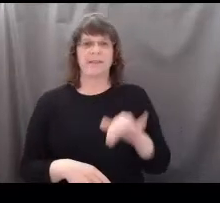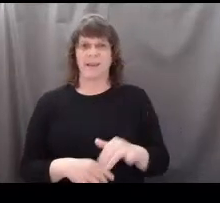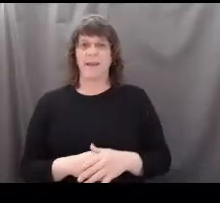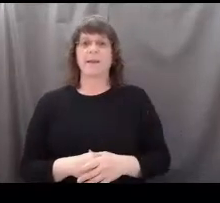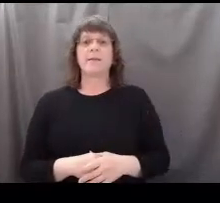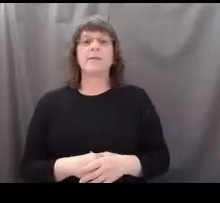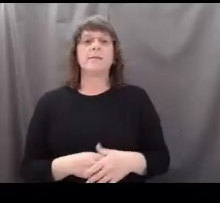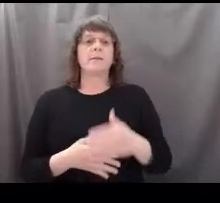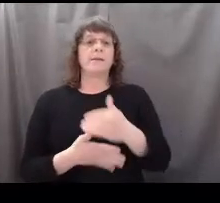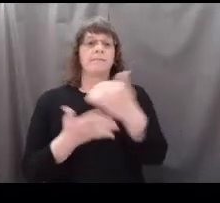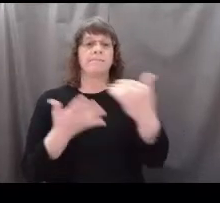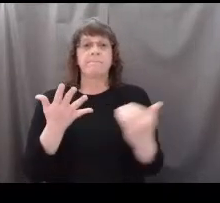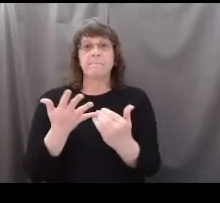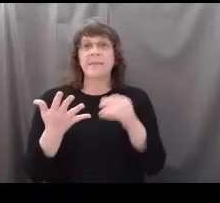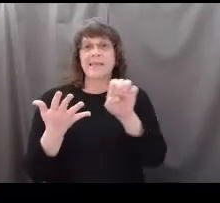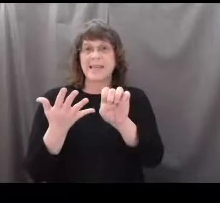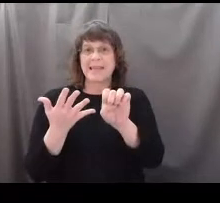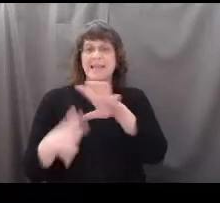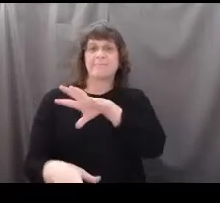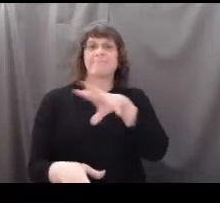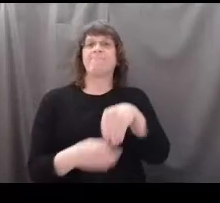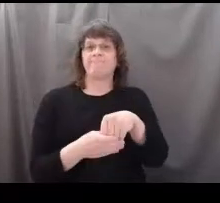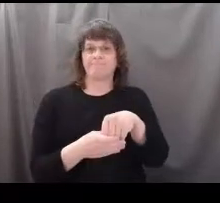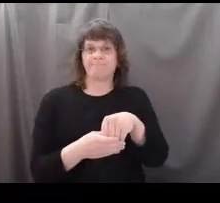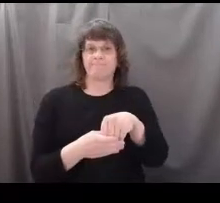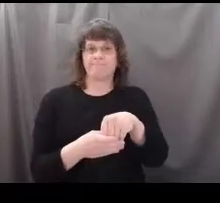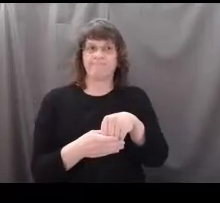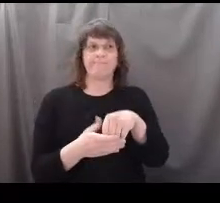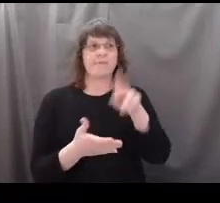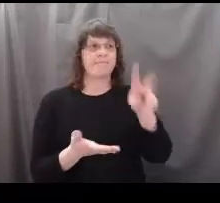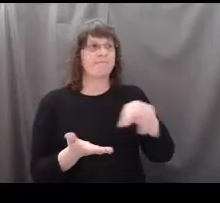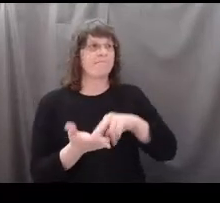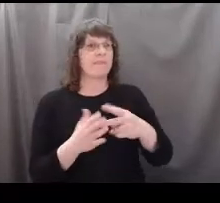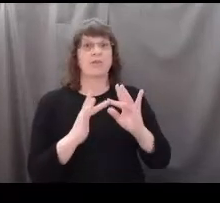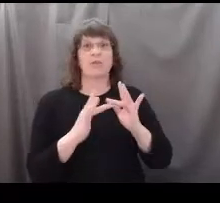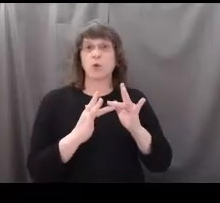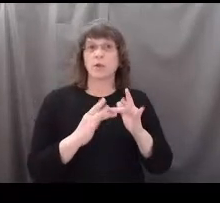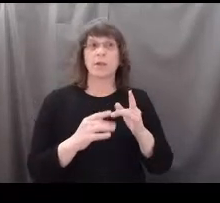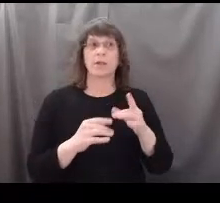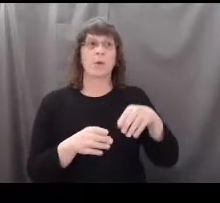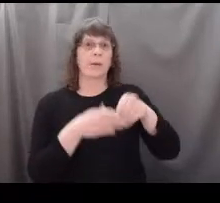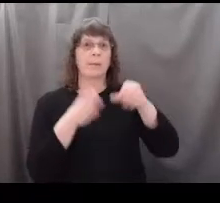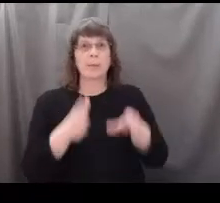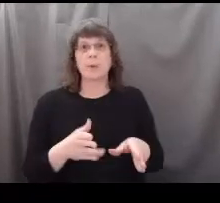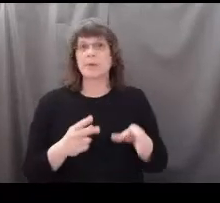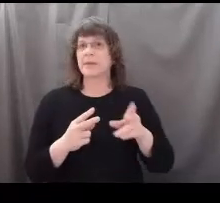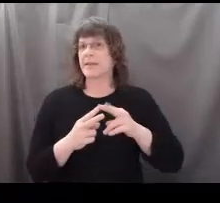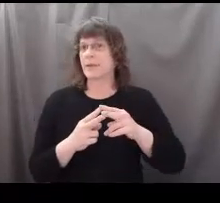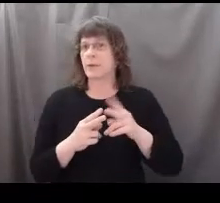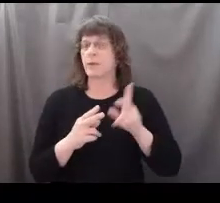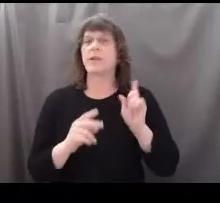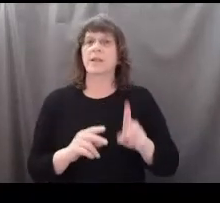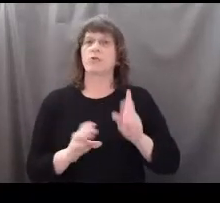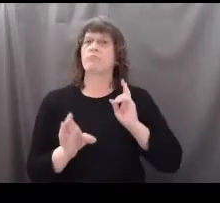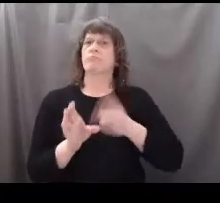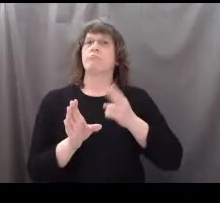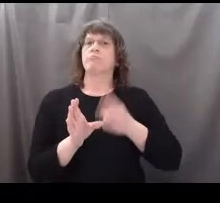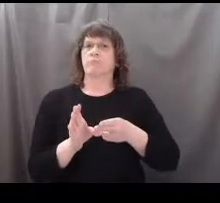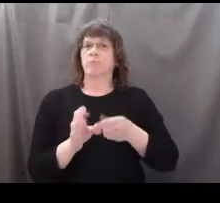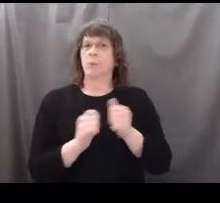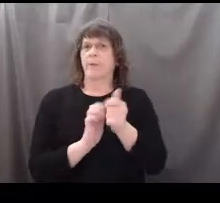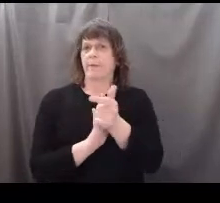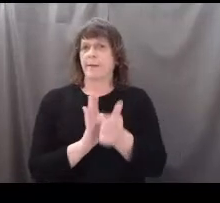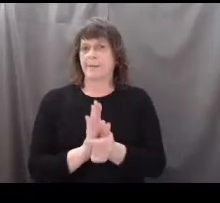lot today. And we want to engage, whether that means virtually or in person. We want to participate in the